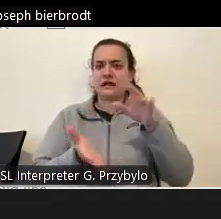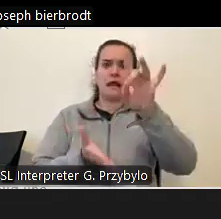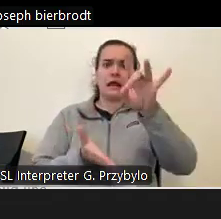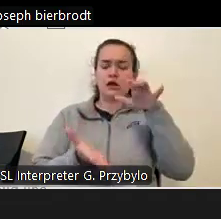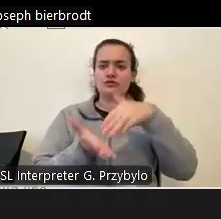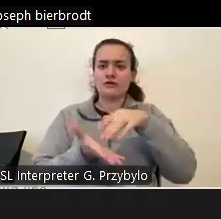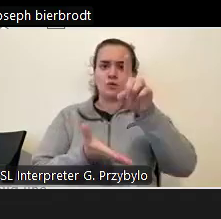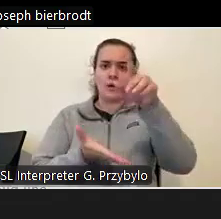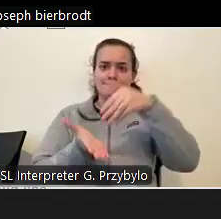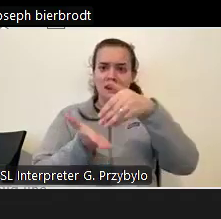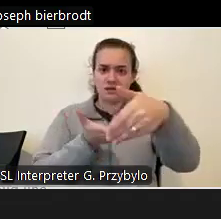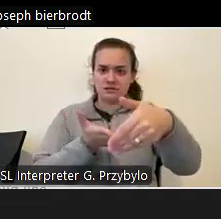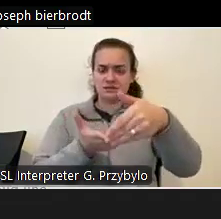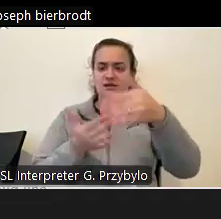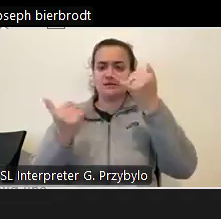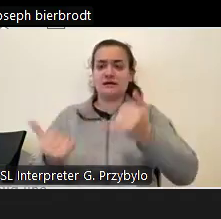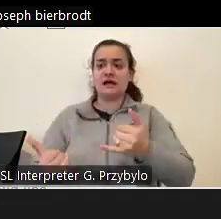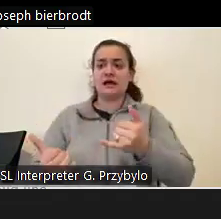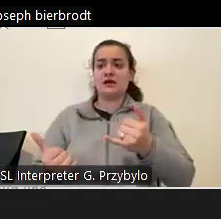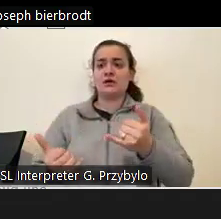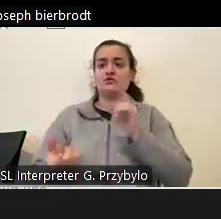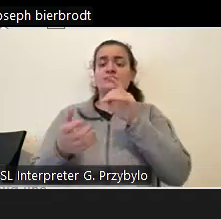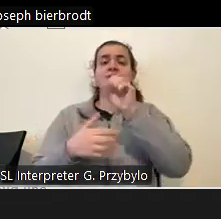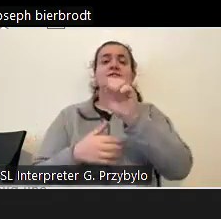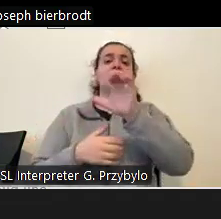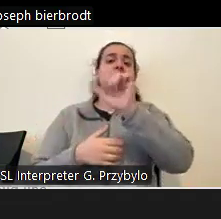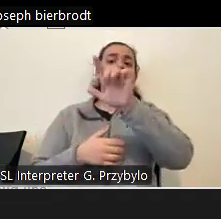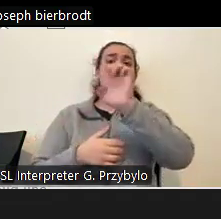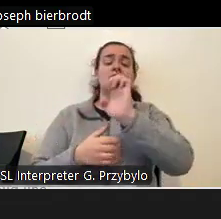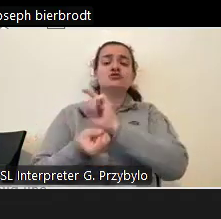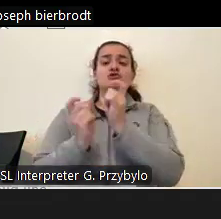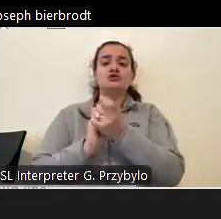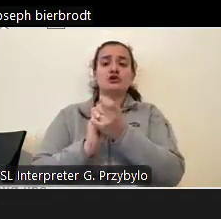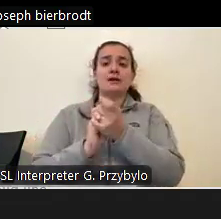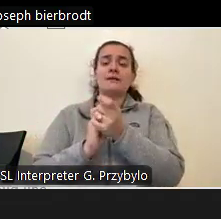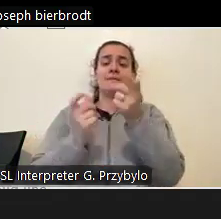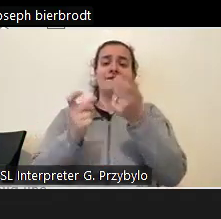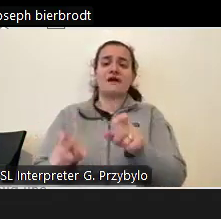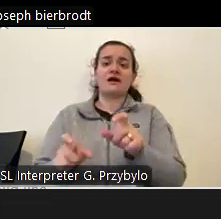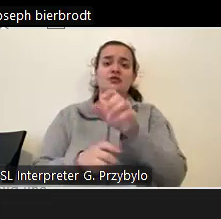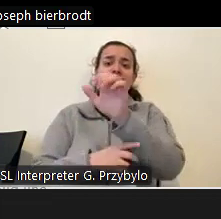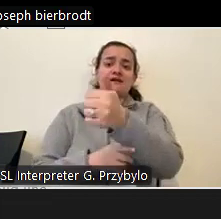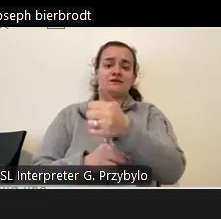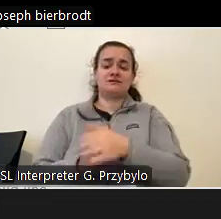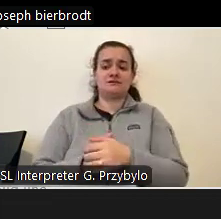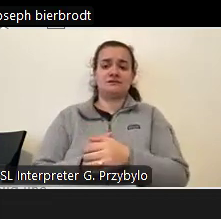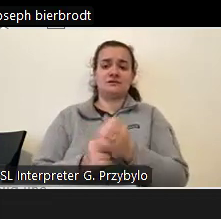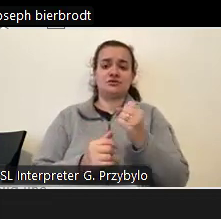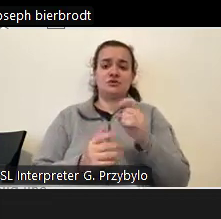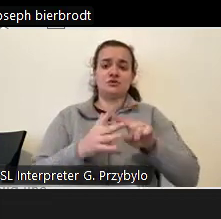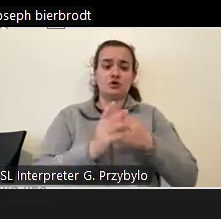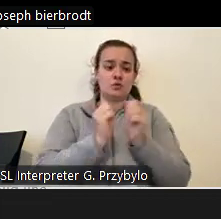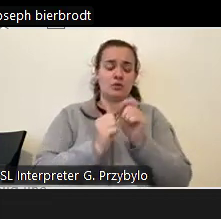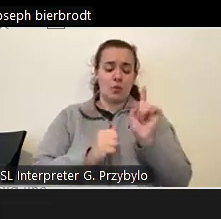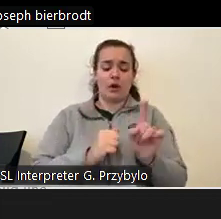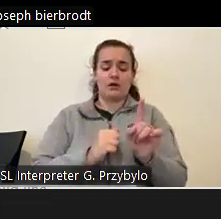million, now the scale is changing by a factor of 10. So I start here with 1,